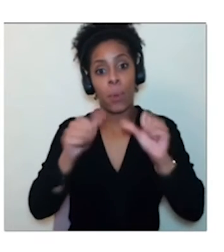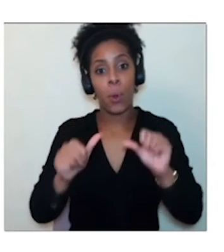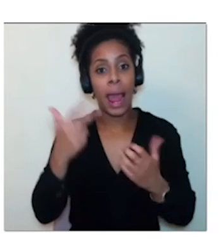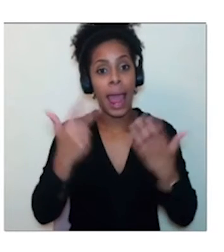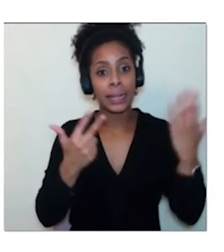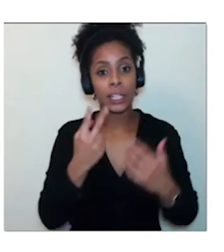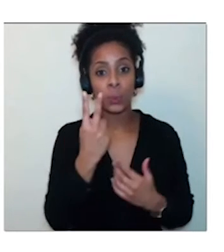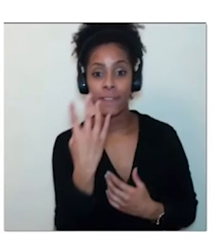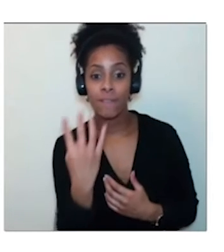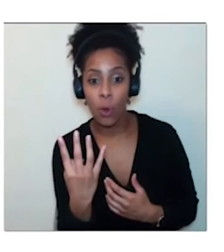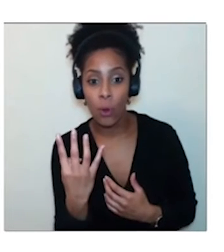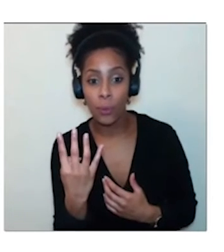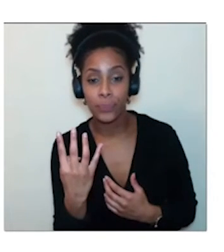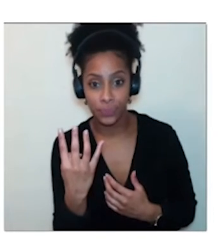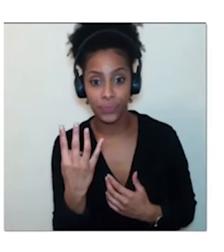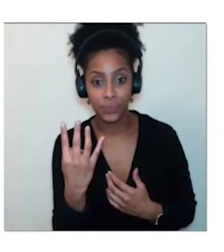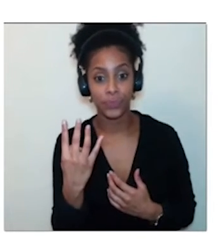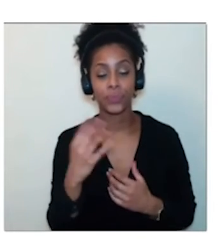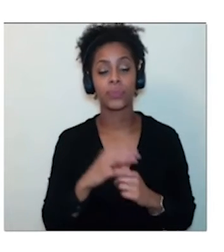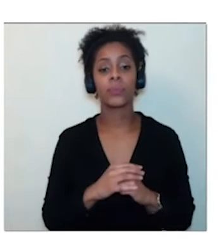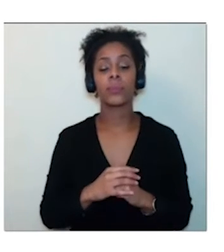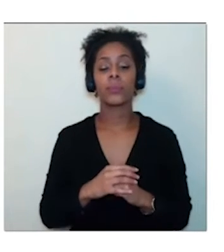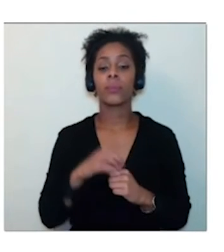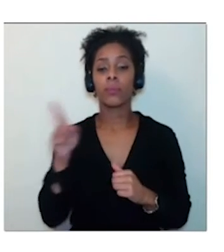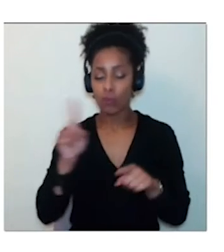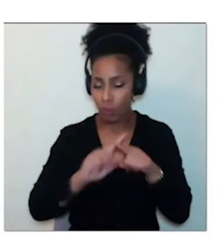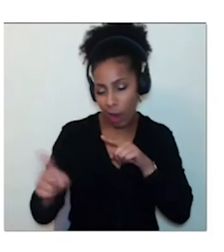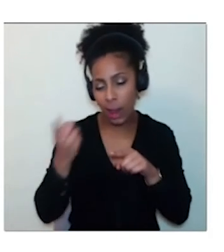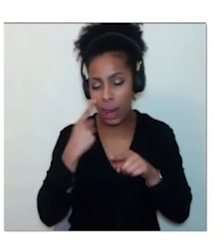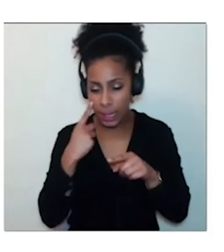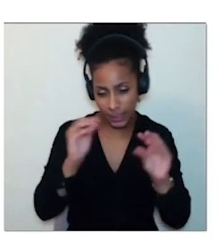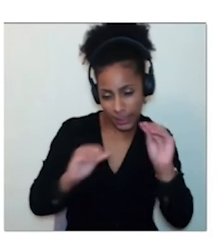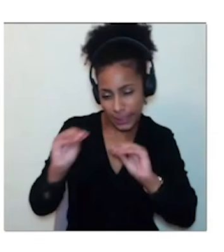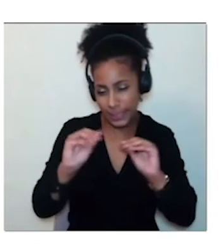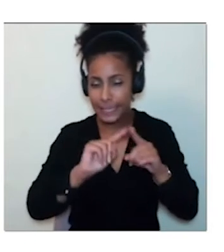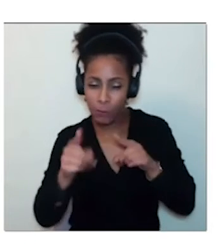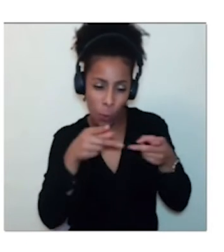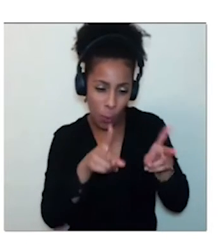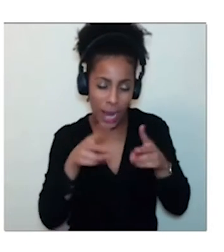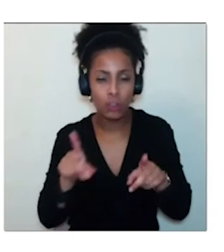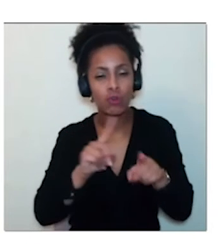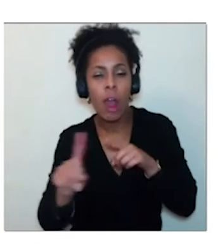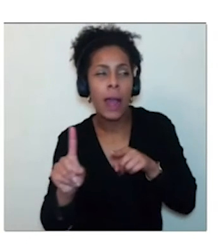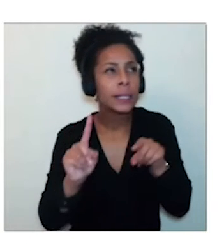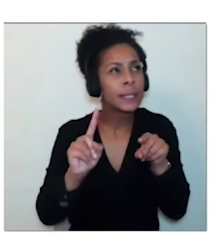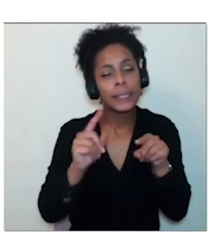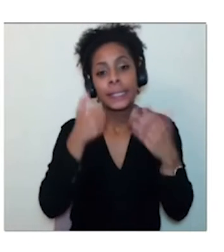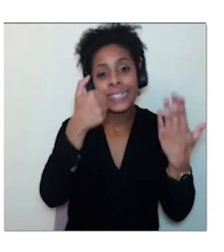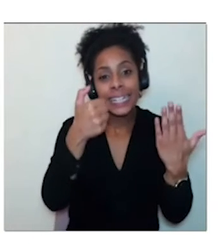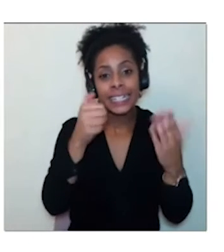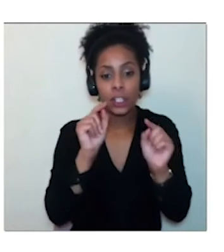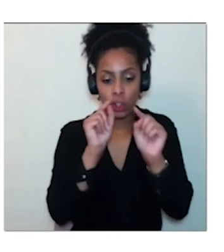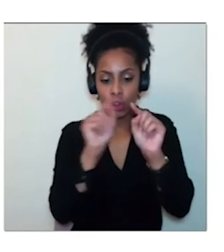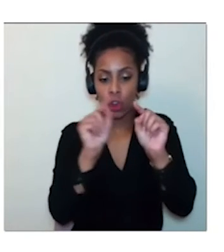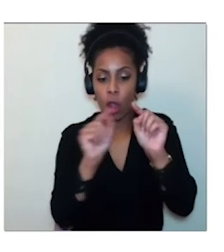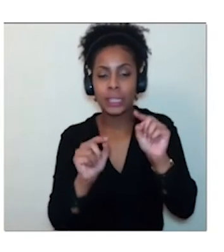laborious trial and error, he simplified Barbier's method using 6 dots in varying patterns in